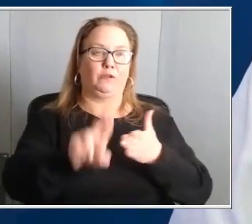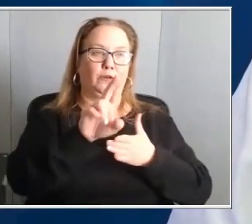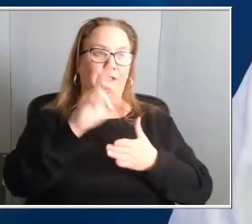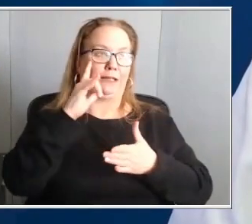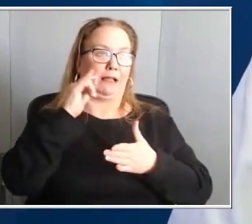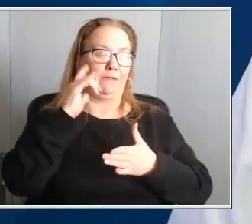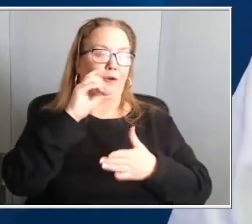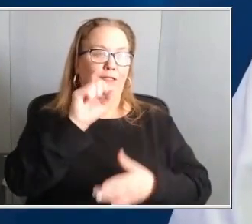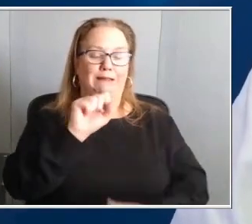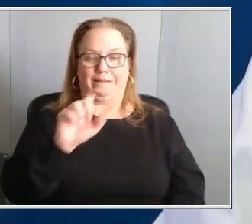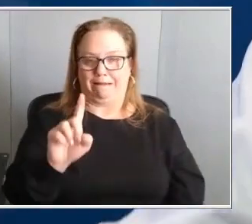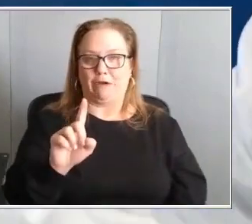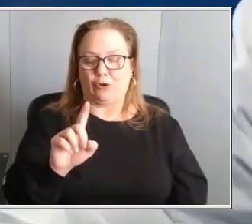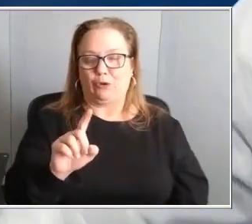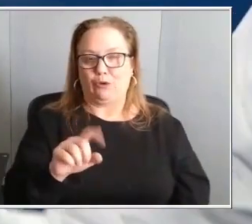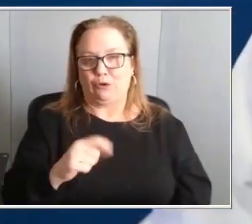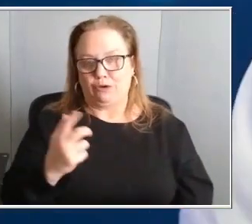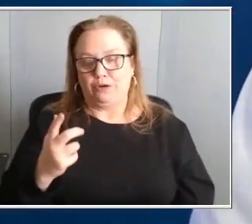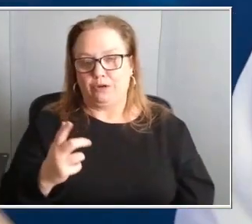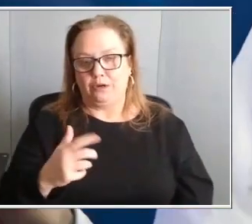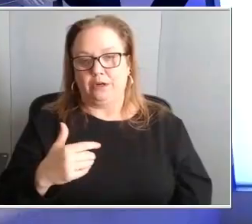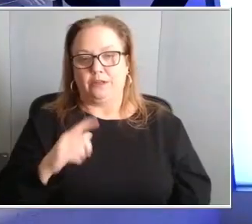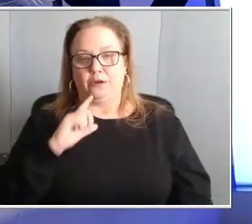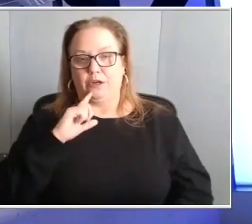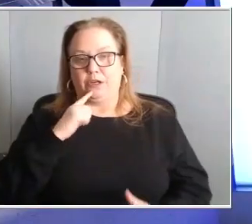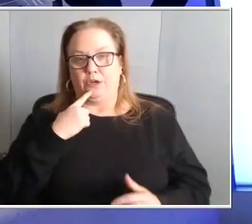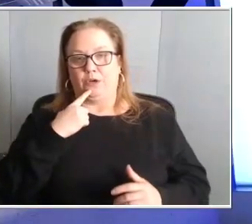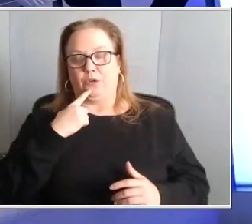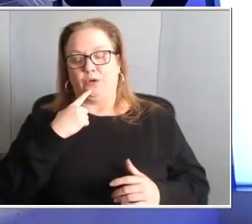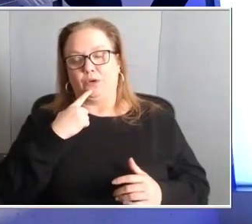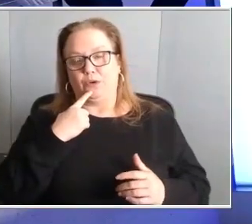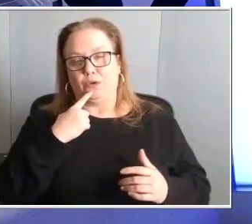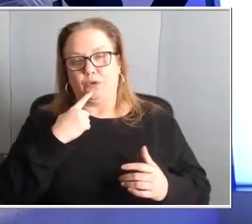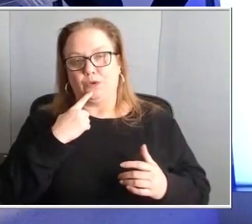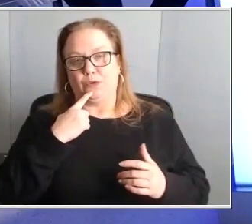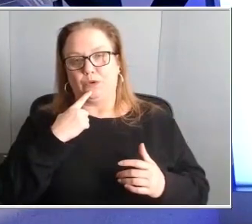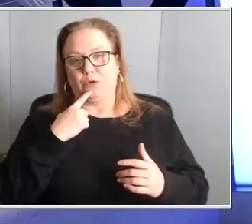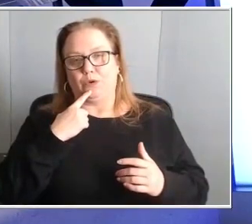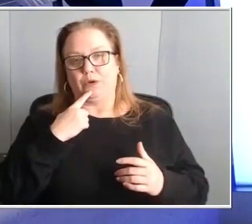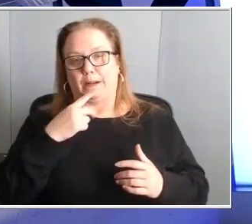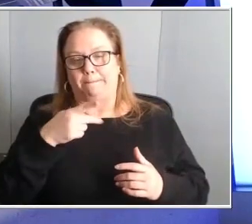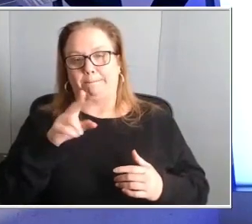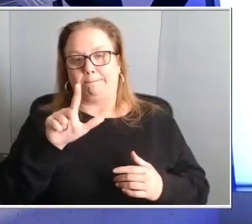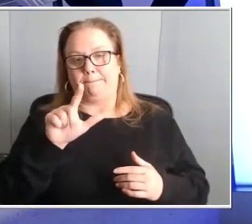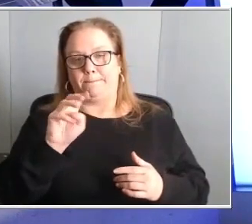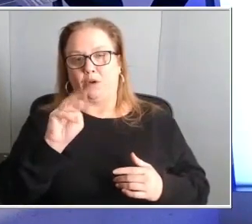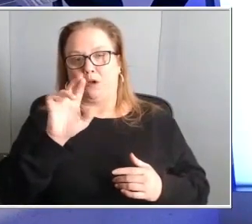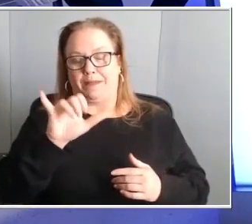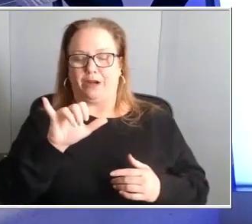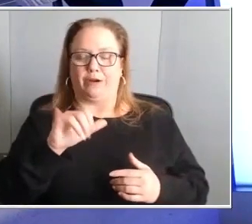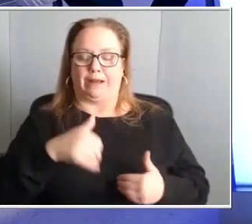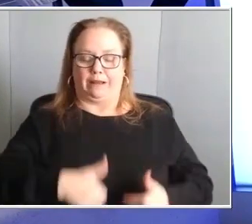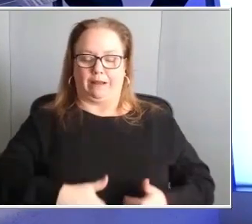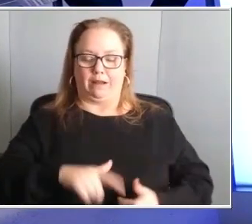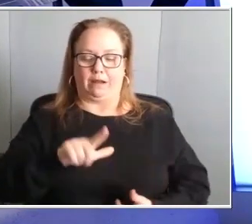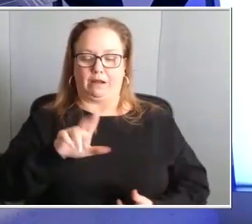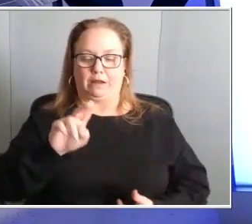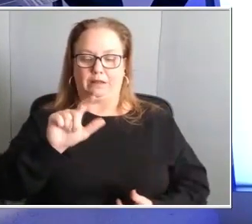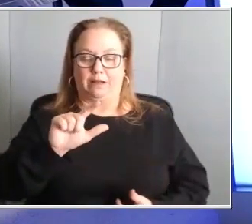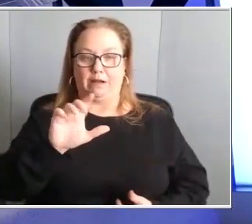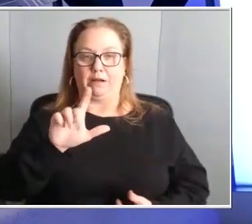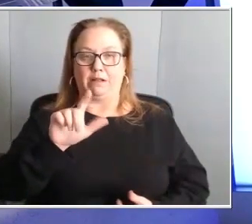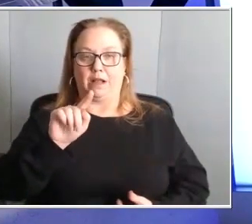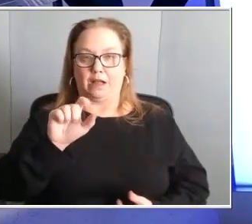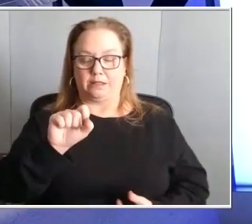technology and have developed. But acute strokes, or acute, what we call pulmonary emboli, lung clots, yes.